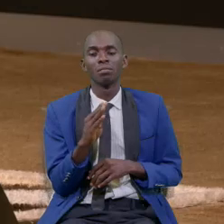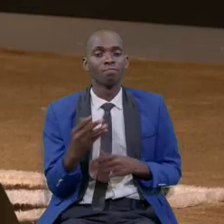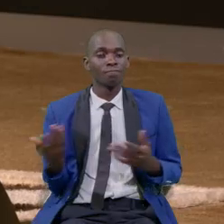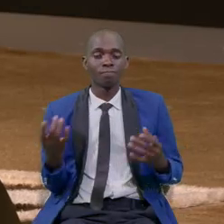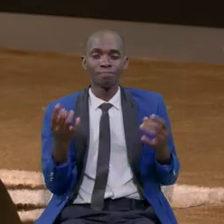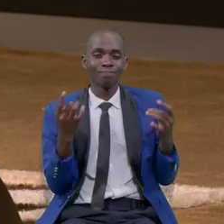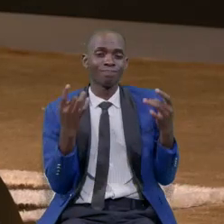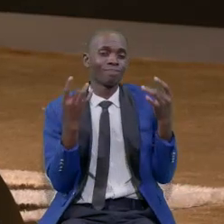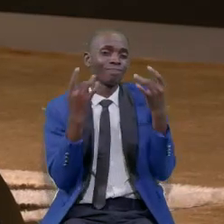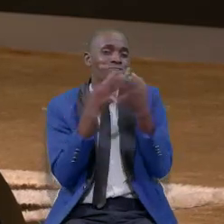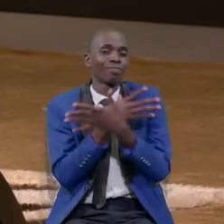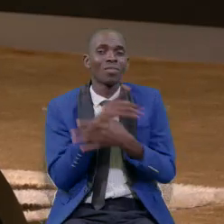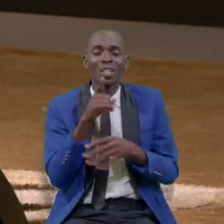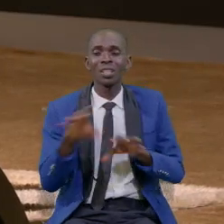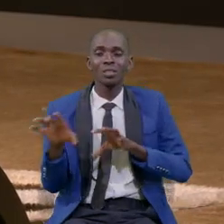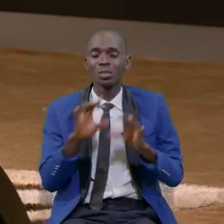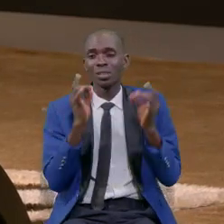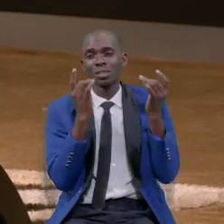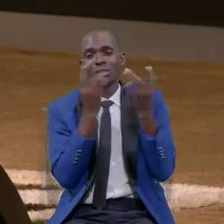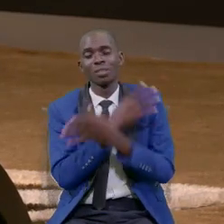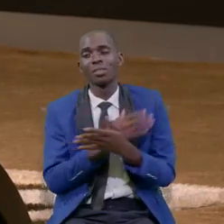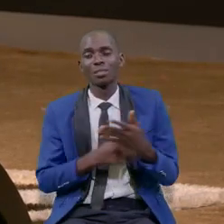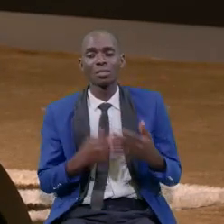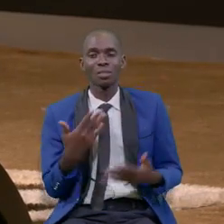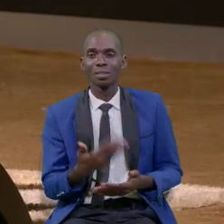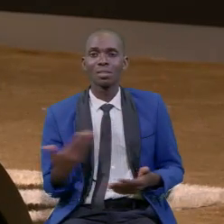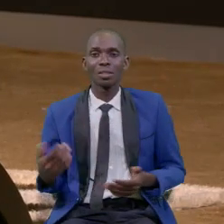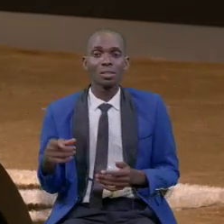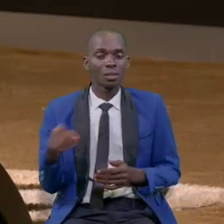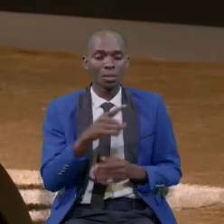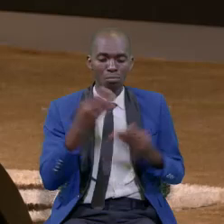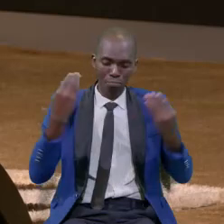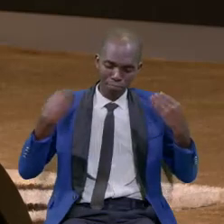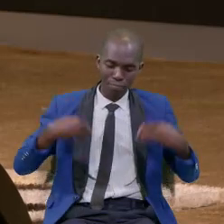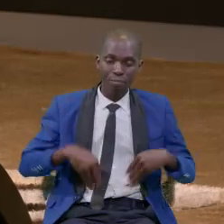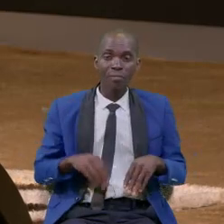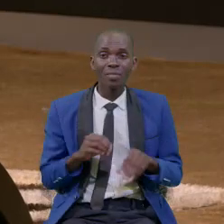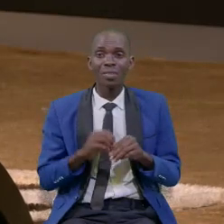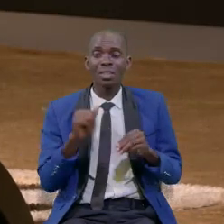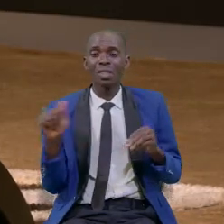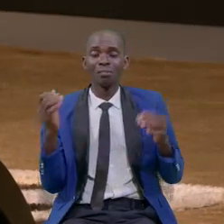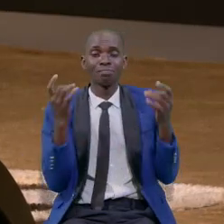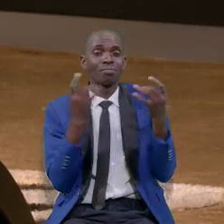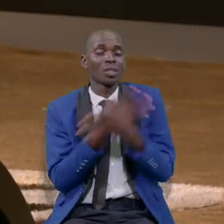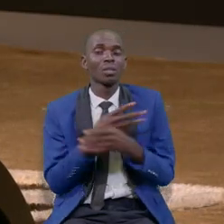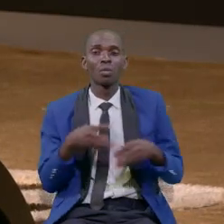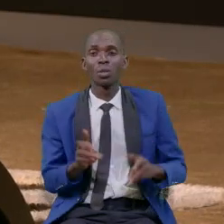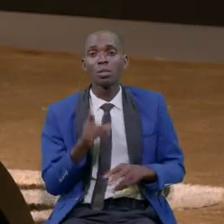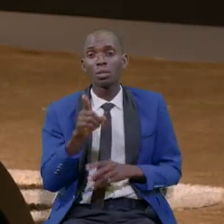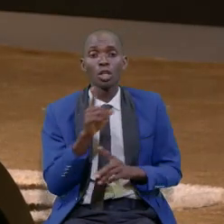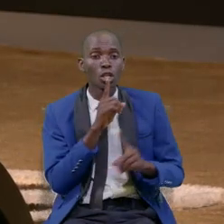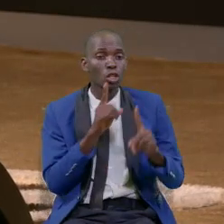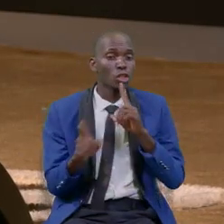abominable, they do abominable things. They dress in abominable ways. They talk